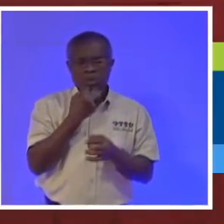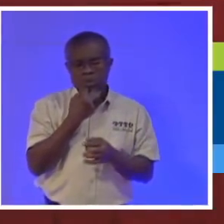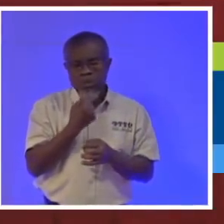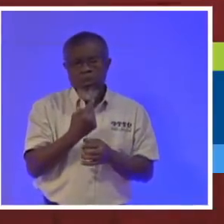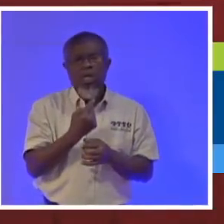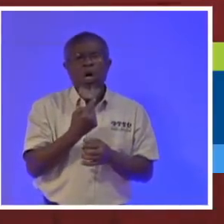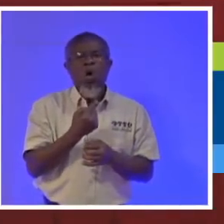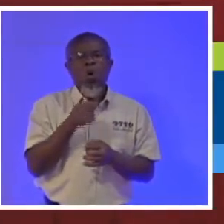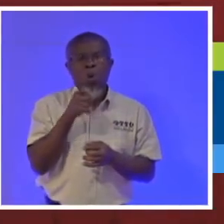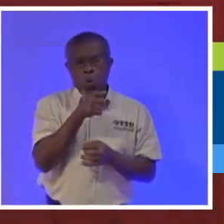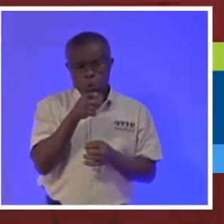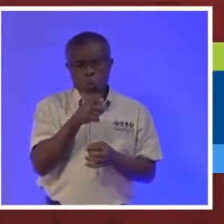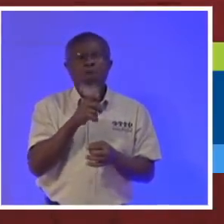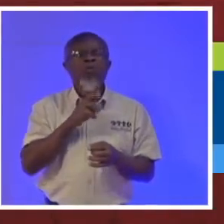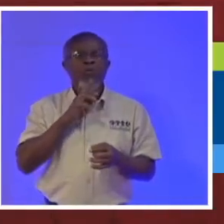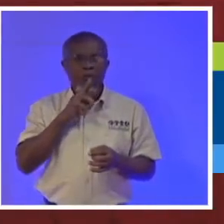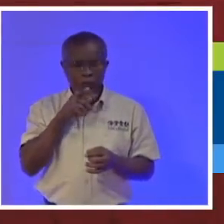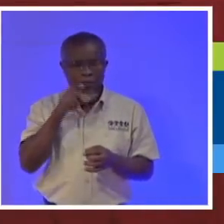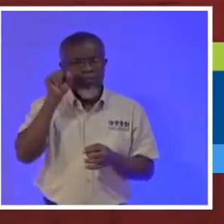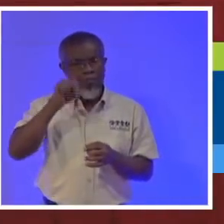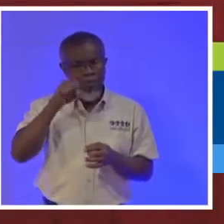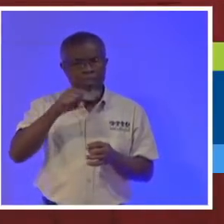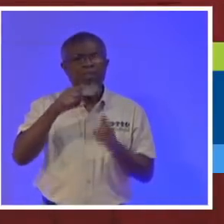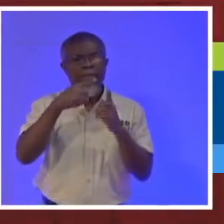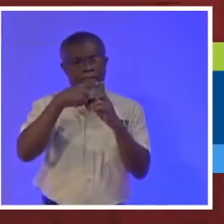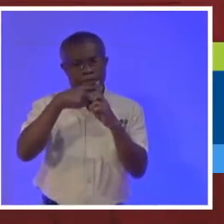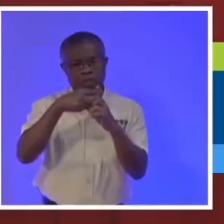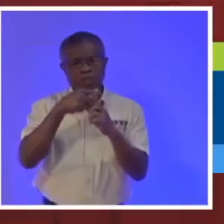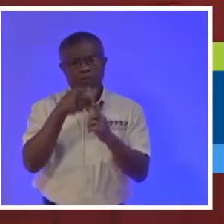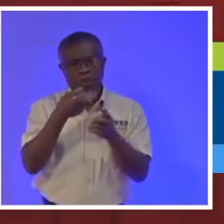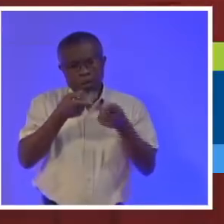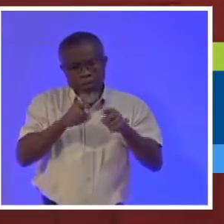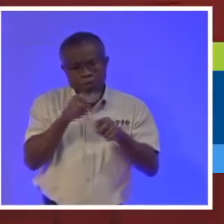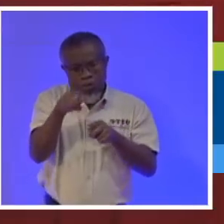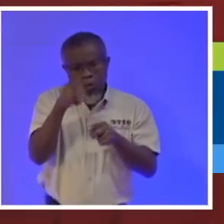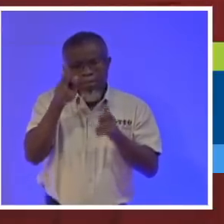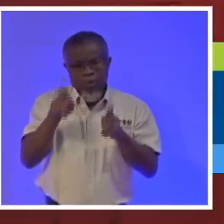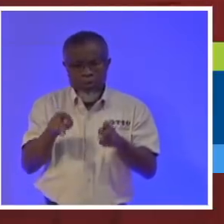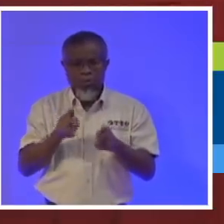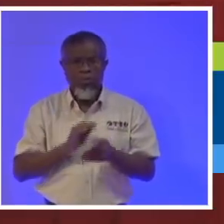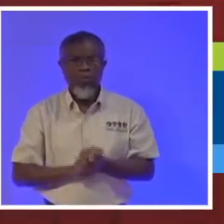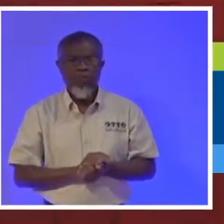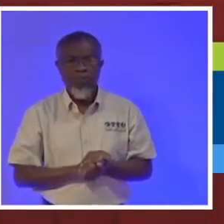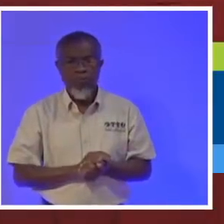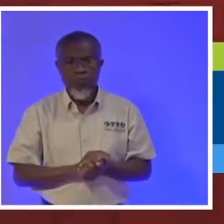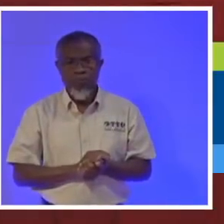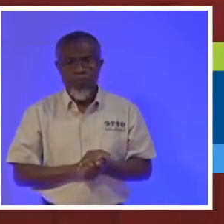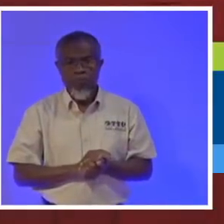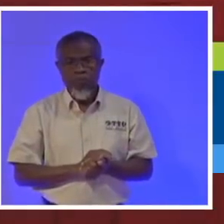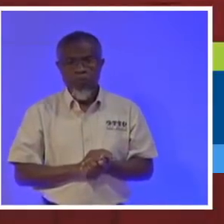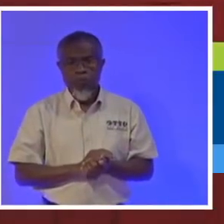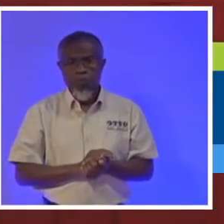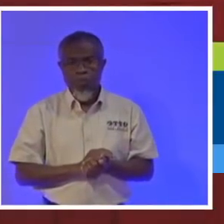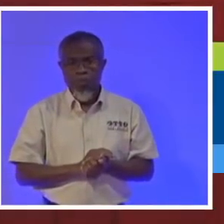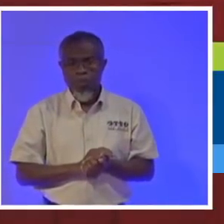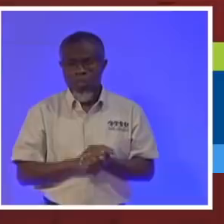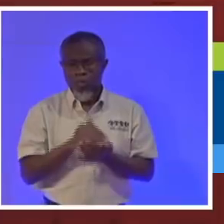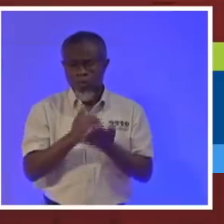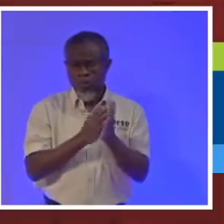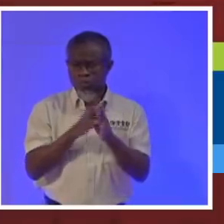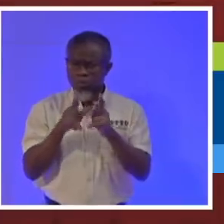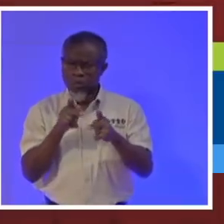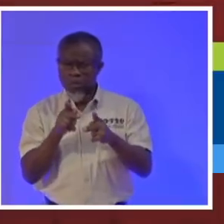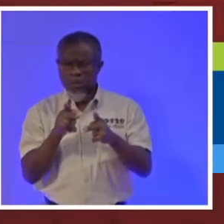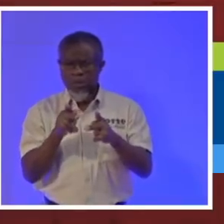question, there are citizens who do not have ID or even a birth certificate. So what do